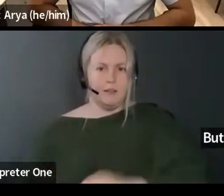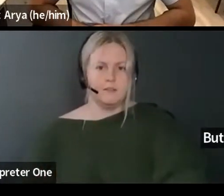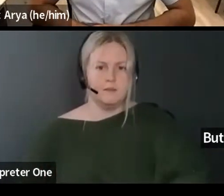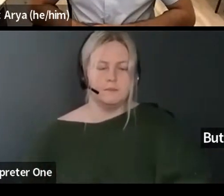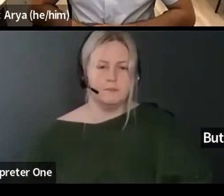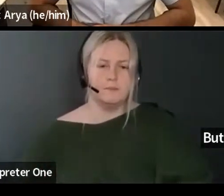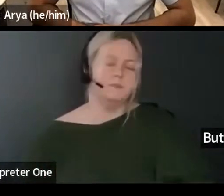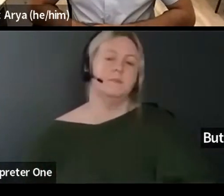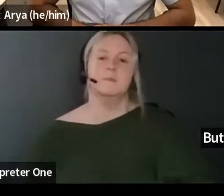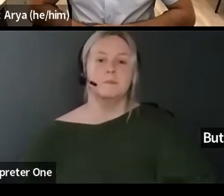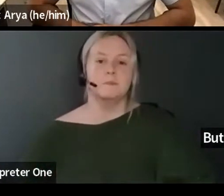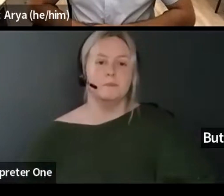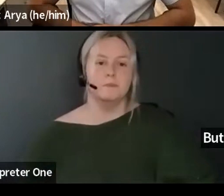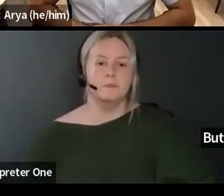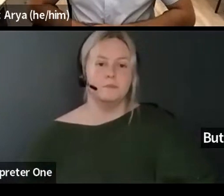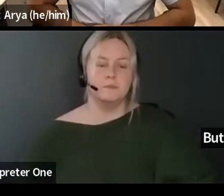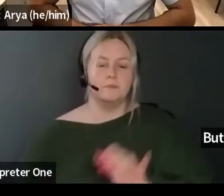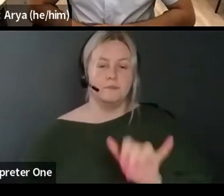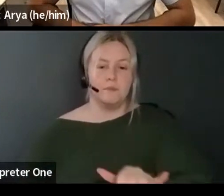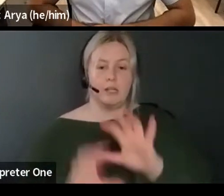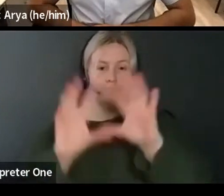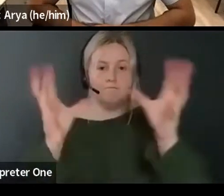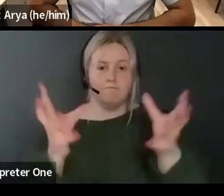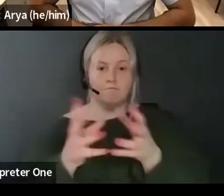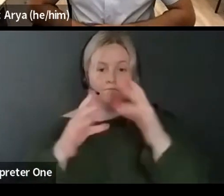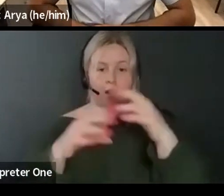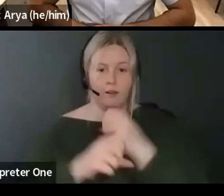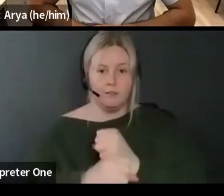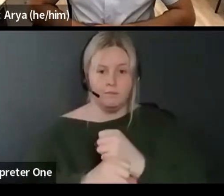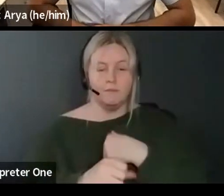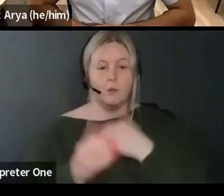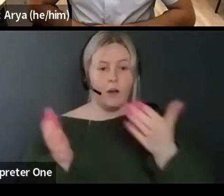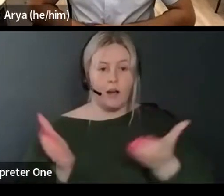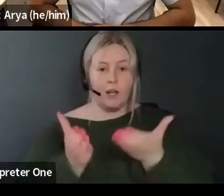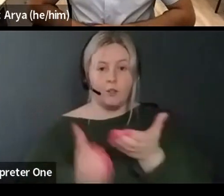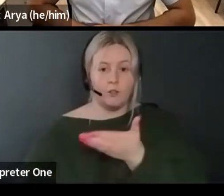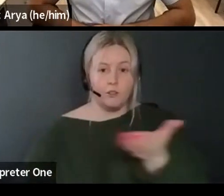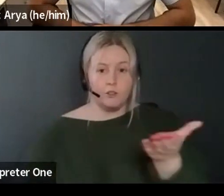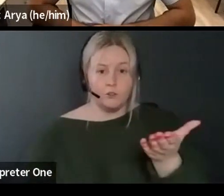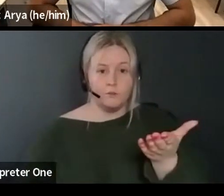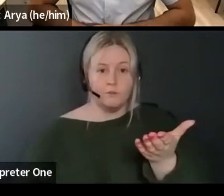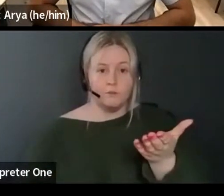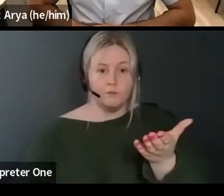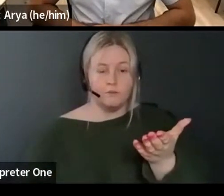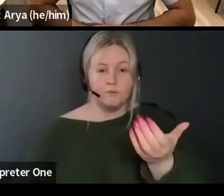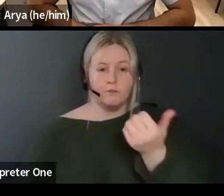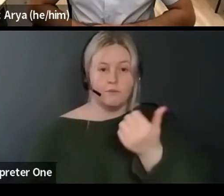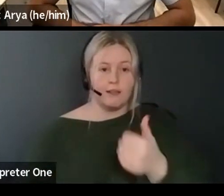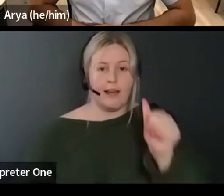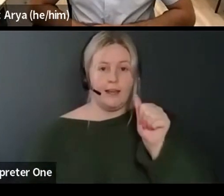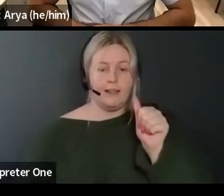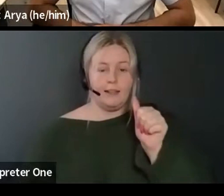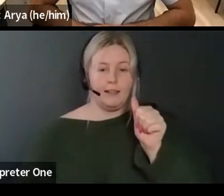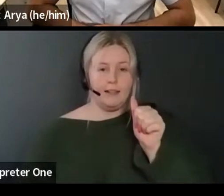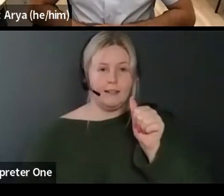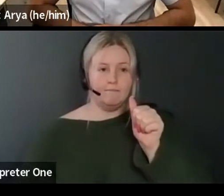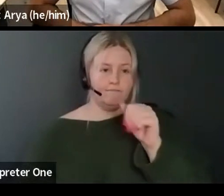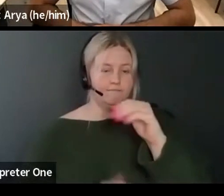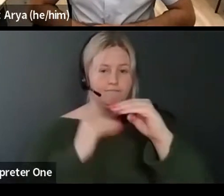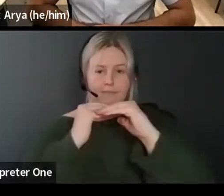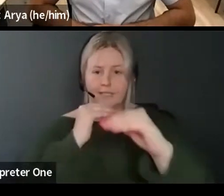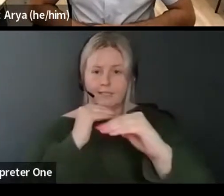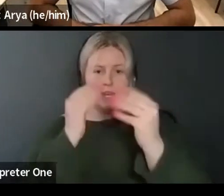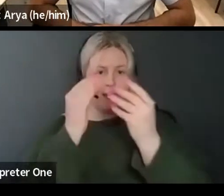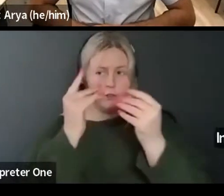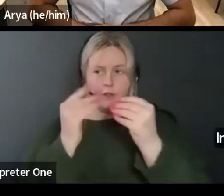So yeah, in saying all of this, I encourage everybody to really challenge any kind of binary thinking on these topics. It